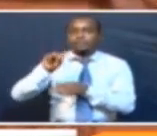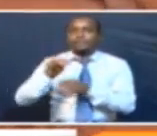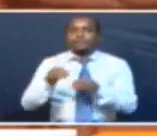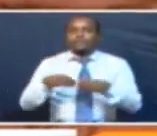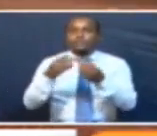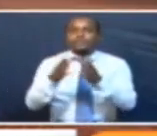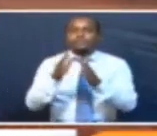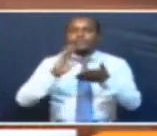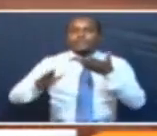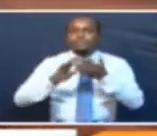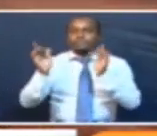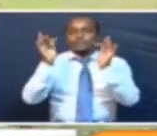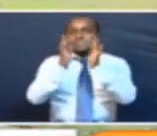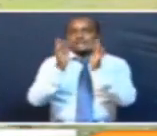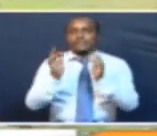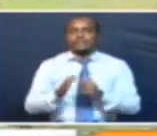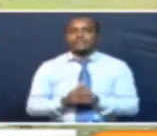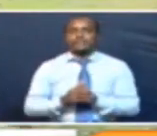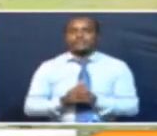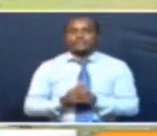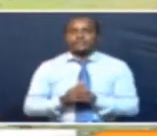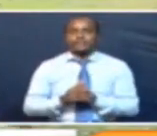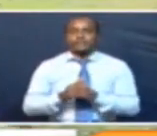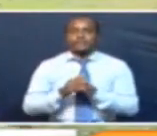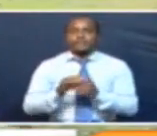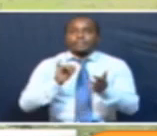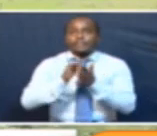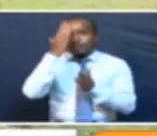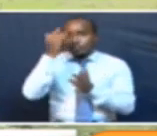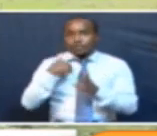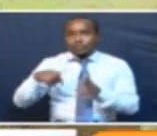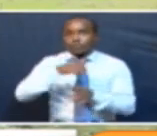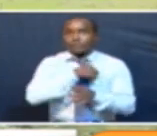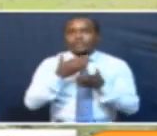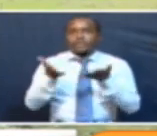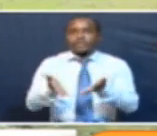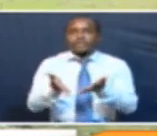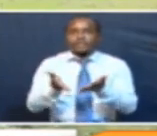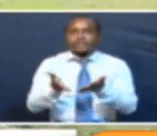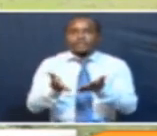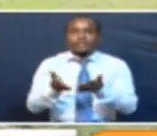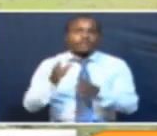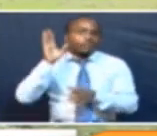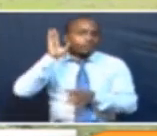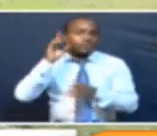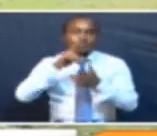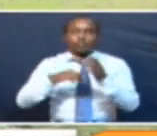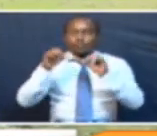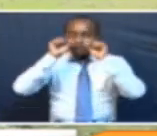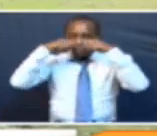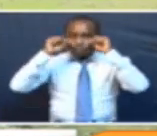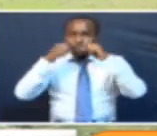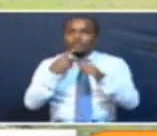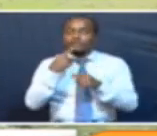speeds within such areas. So that is why we are here, to listen to what Google is saying about